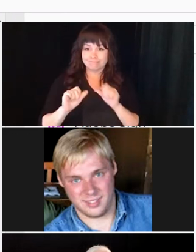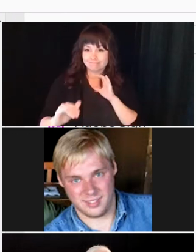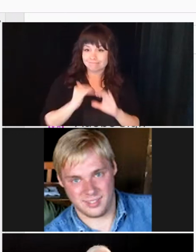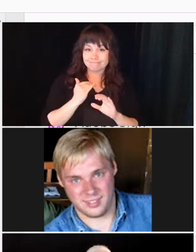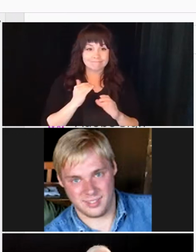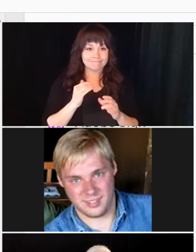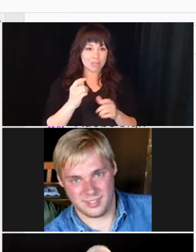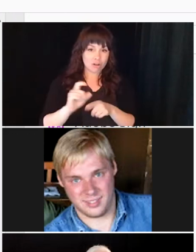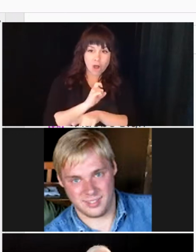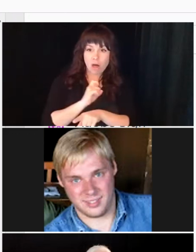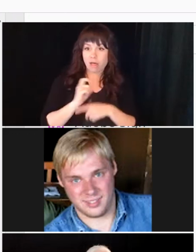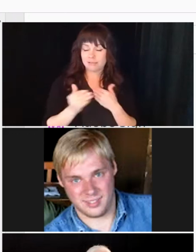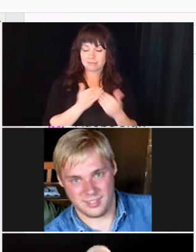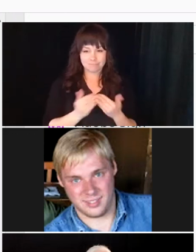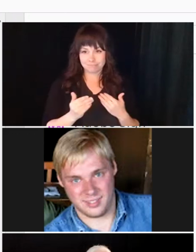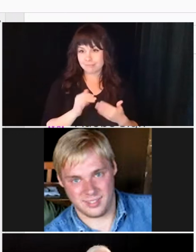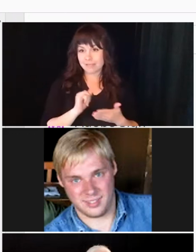job is to